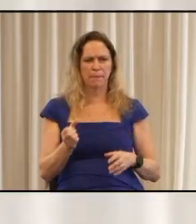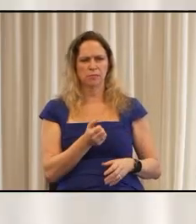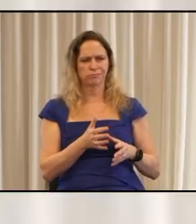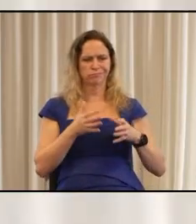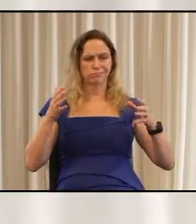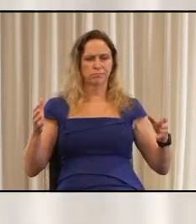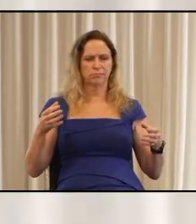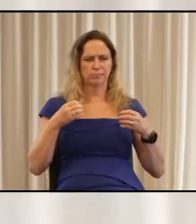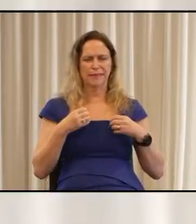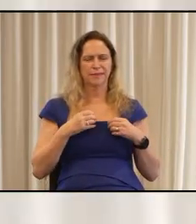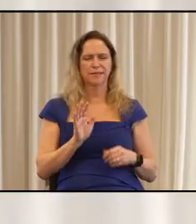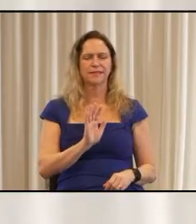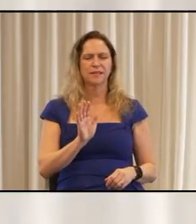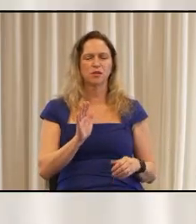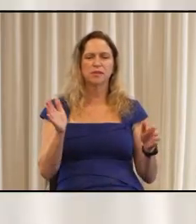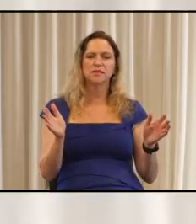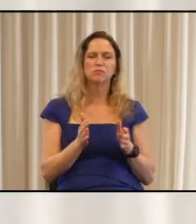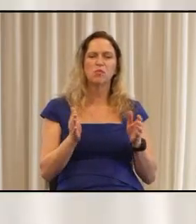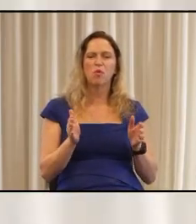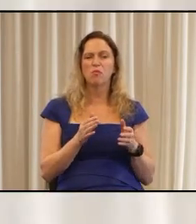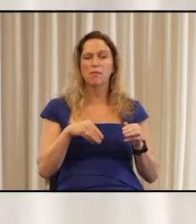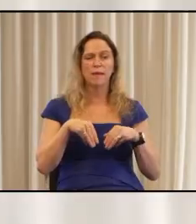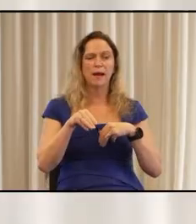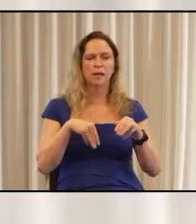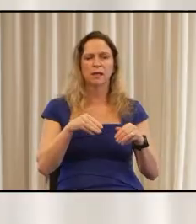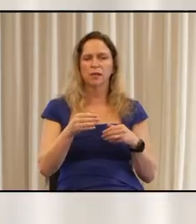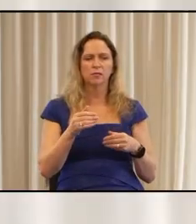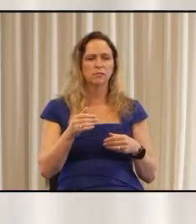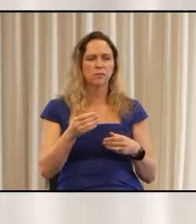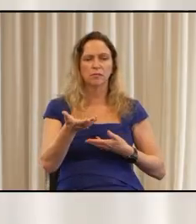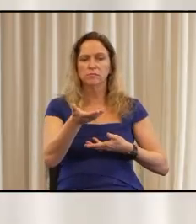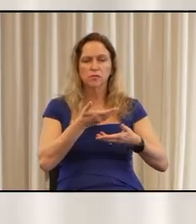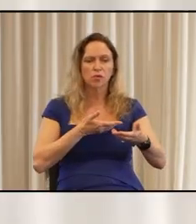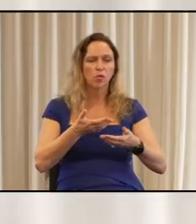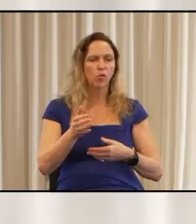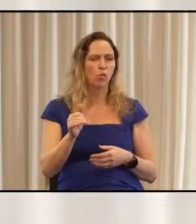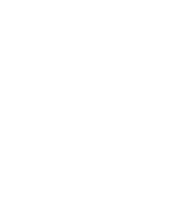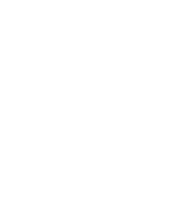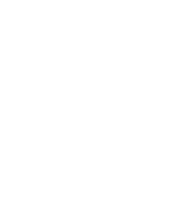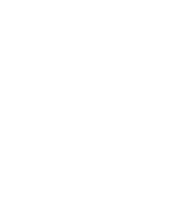some of the more small formal exchange and even the exchange of stories